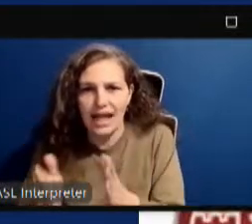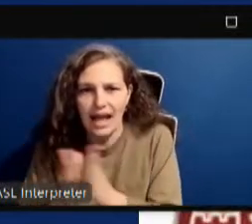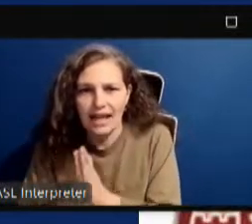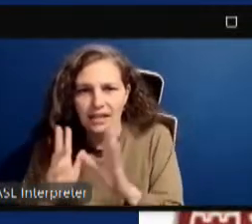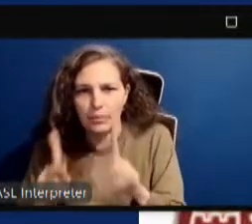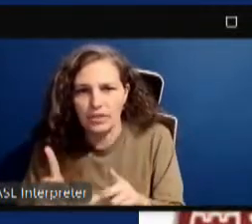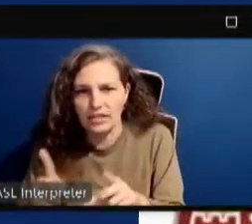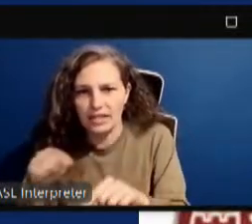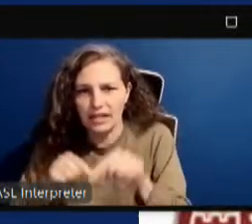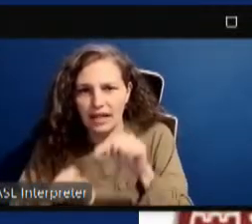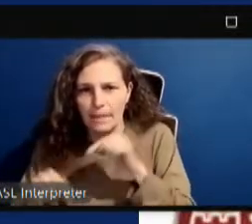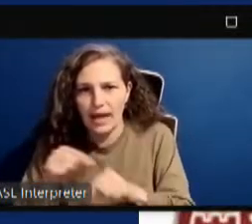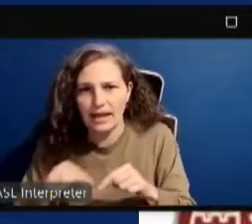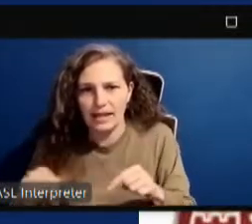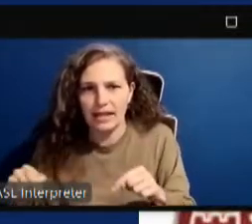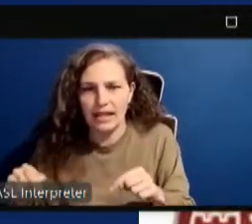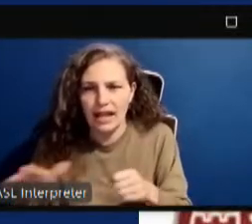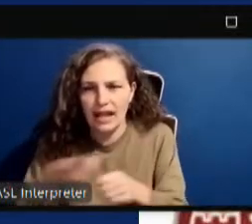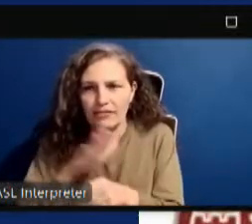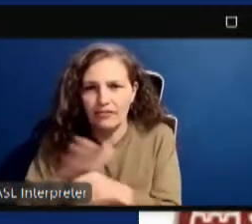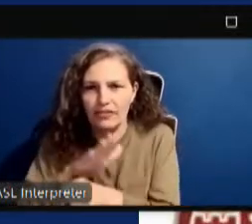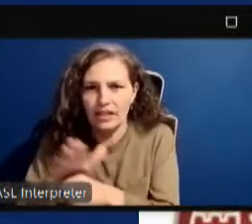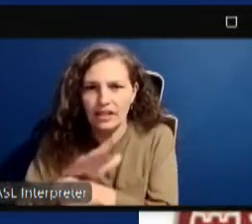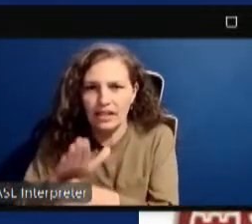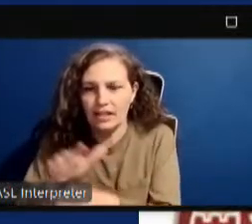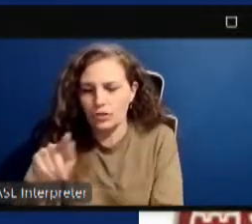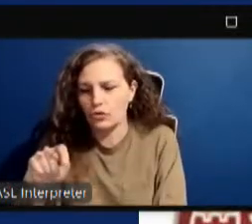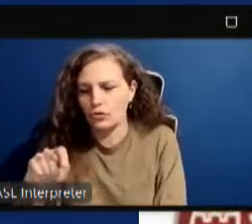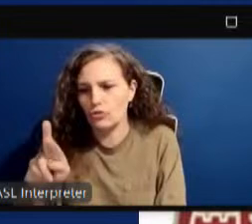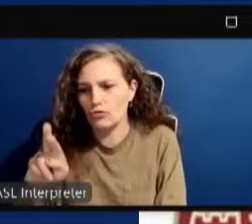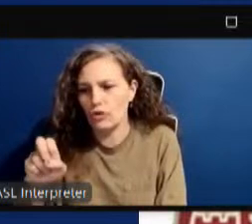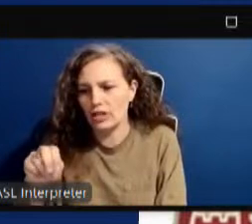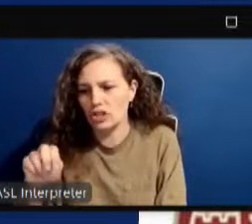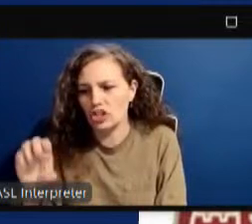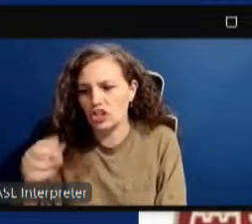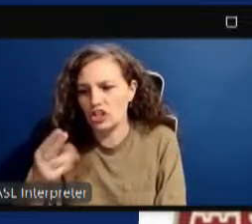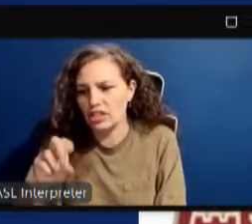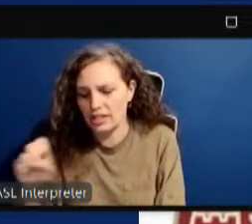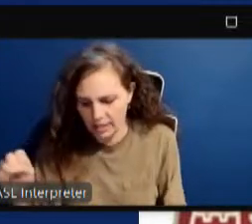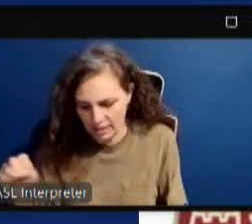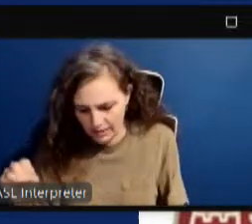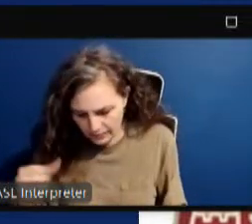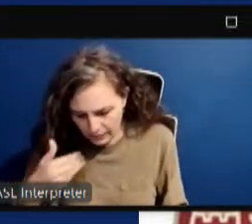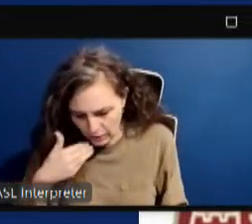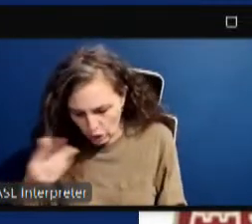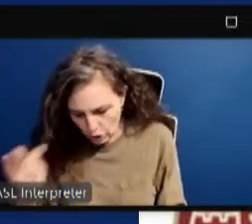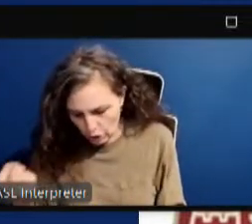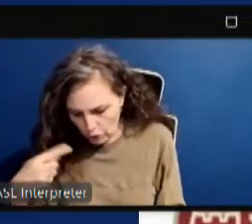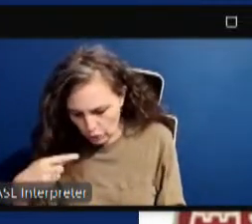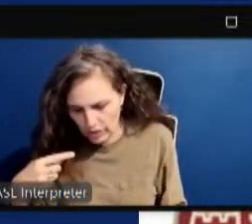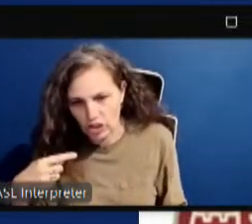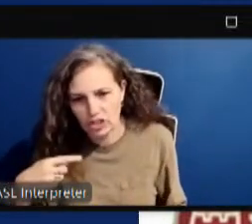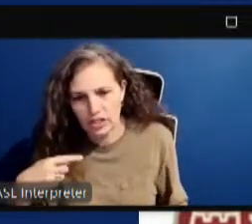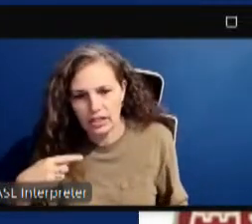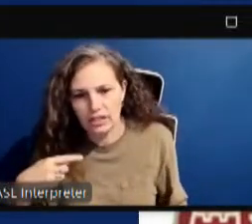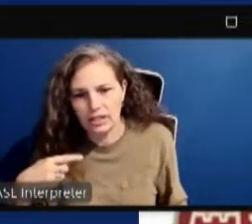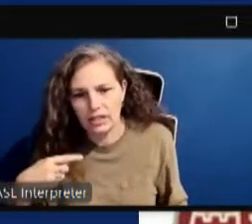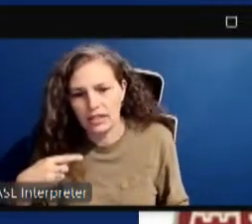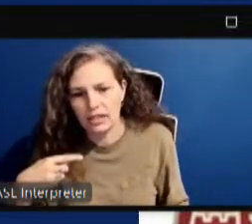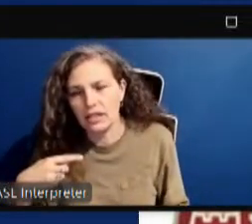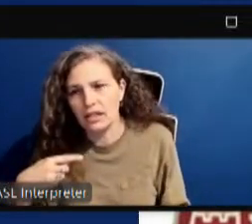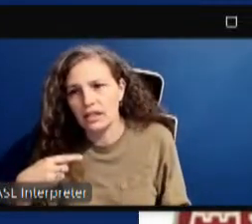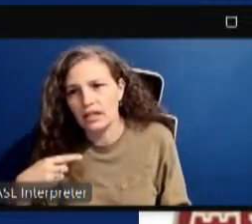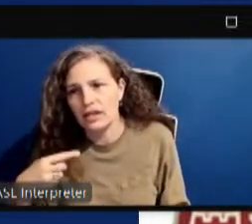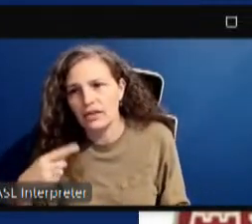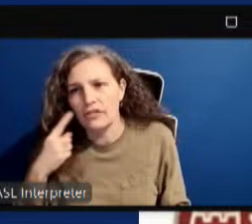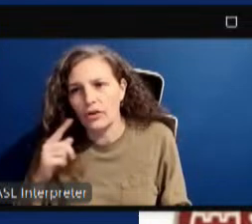Yes, so that's a really good question, and so generally, in terms of coming back in and